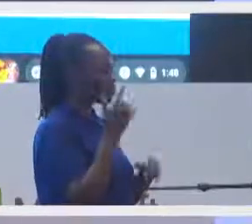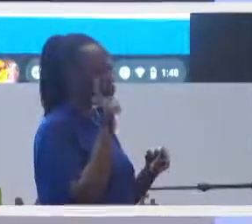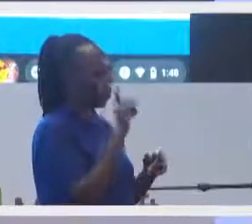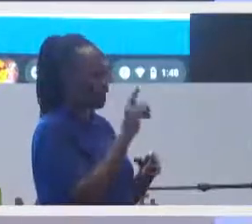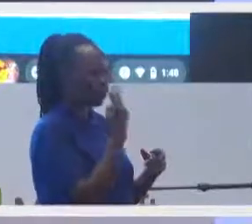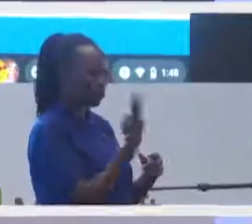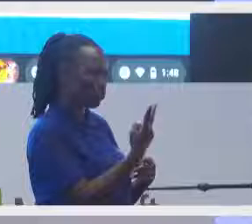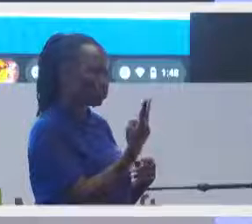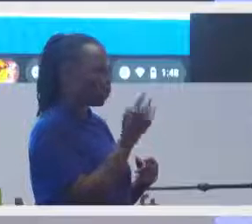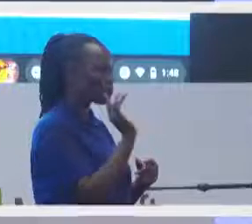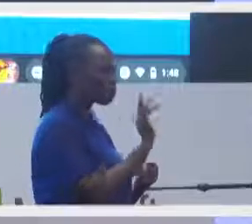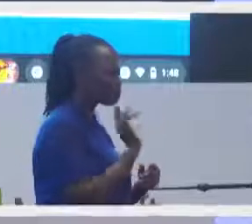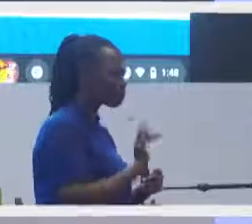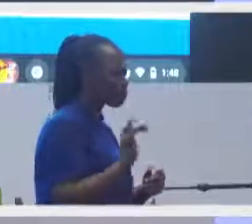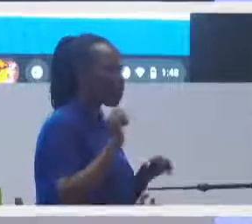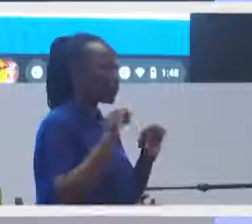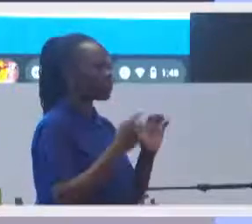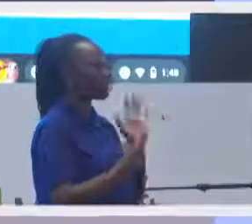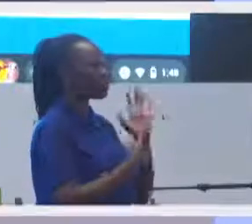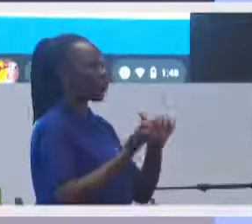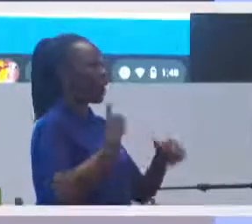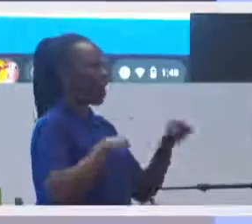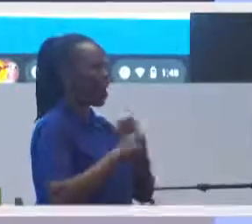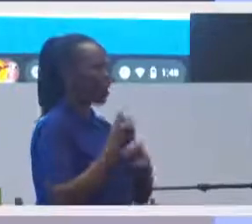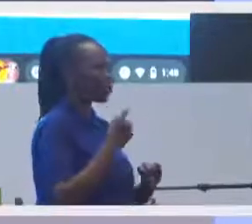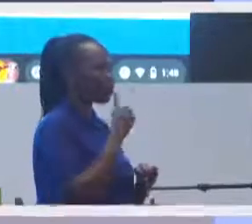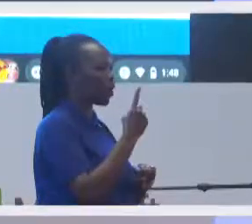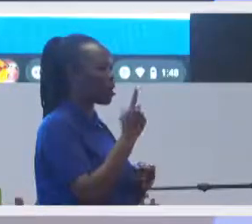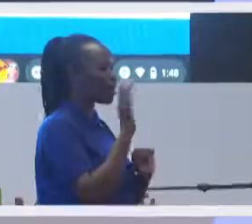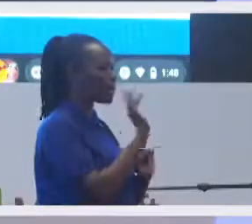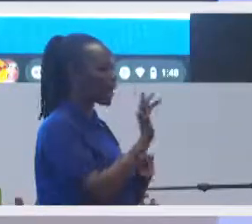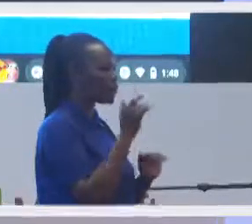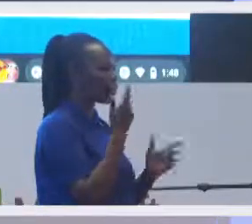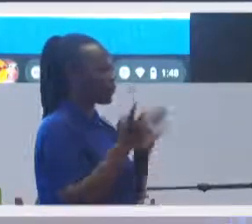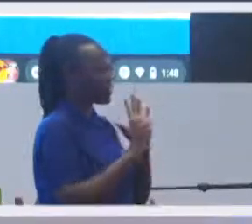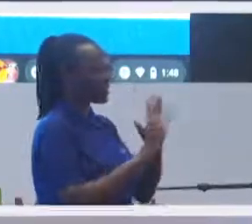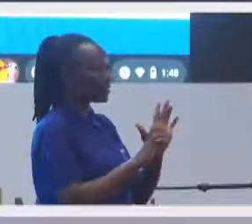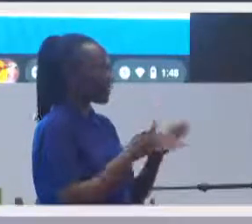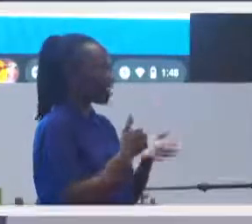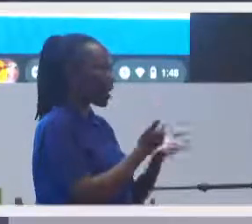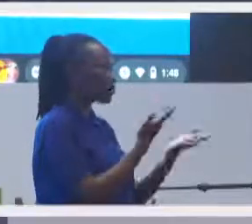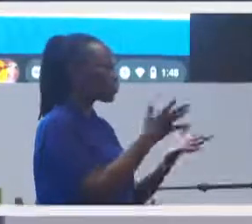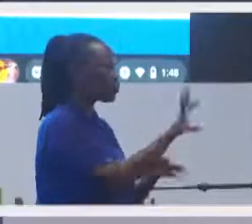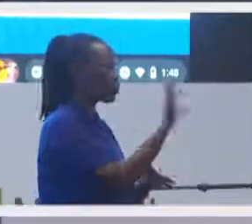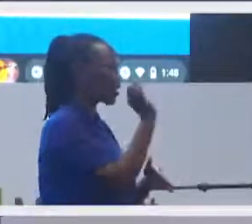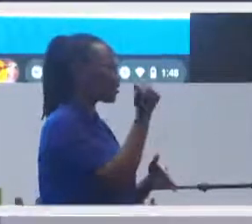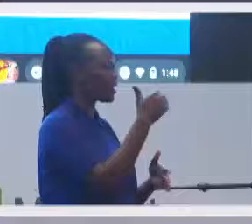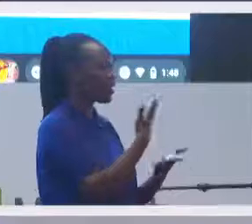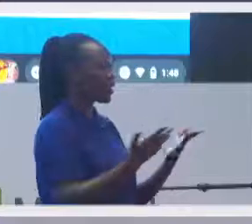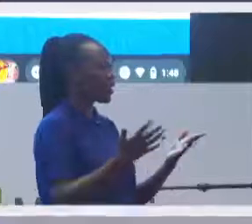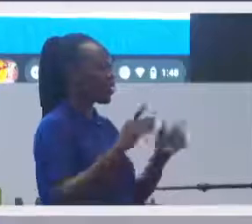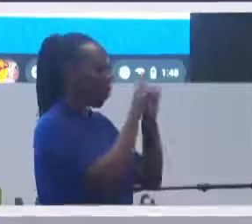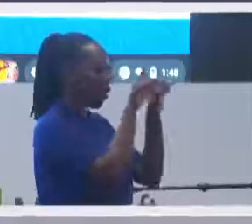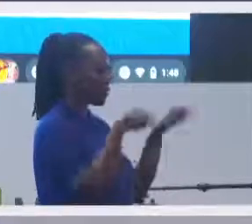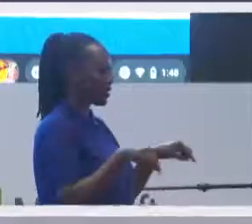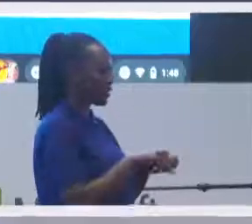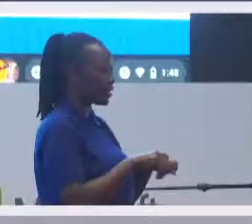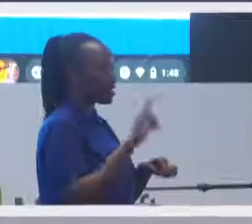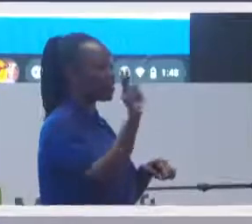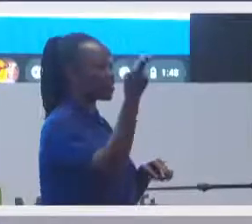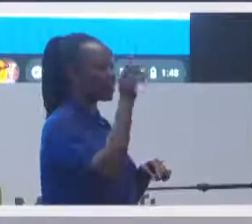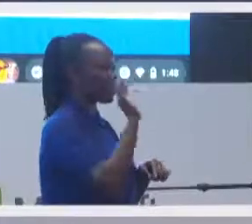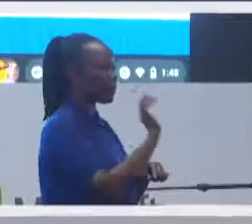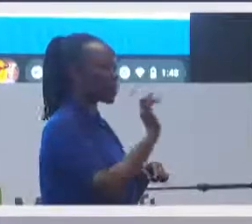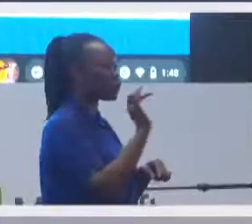So you can perform actions. One button, for instance, helps you to select anything on the screen, and the second button